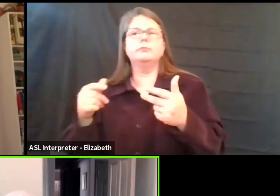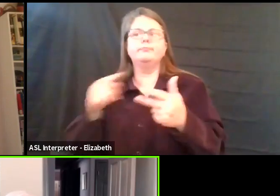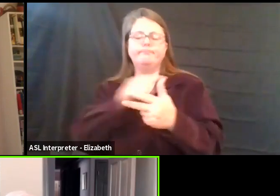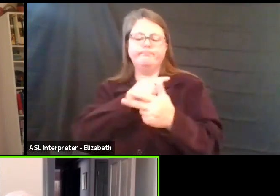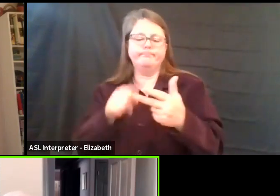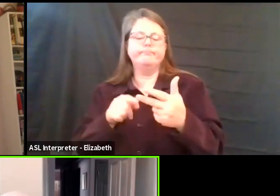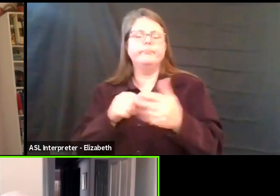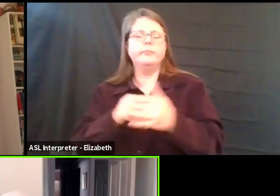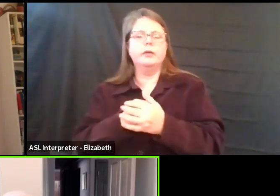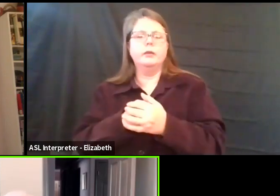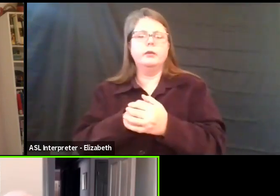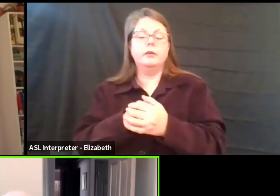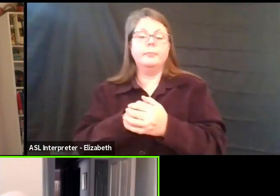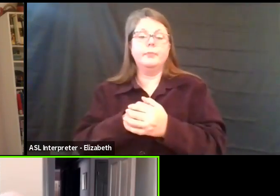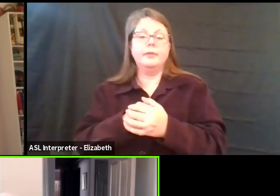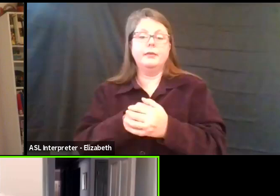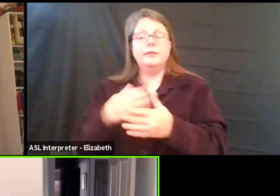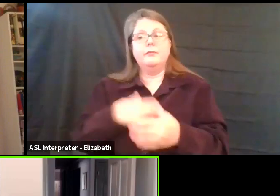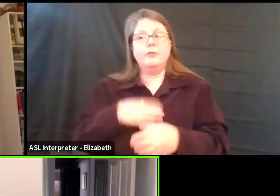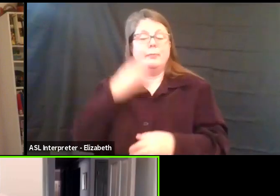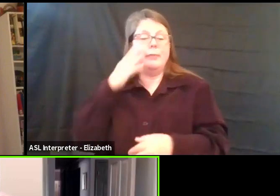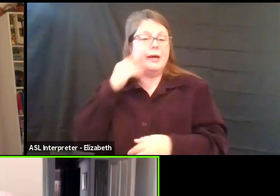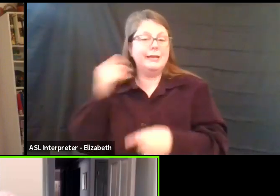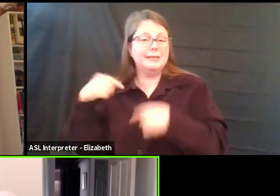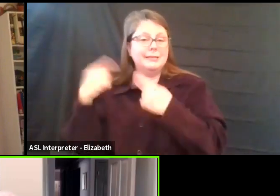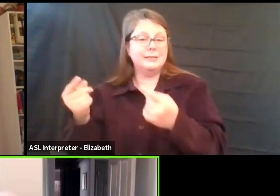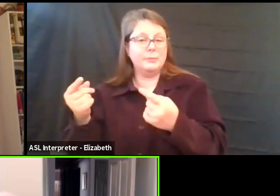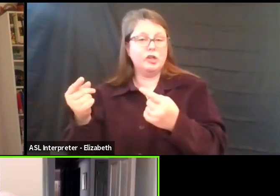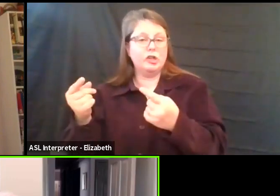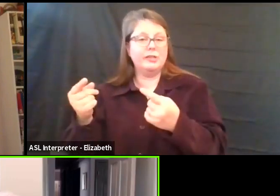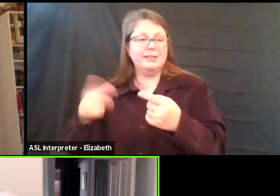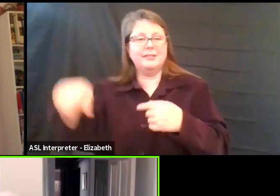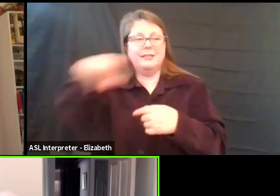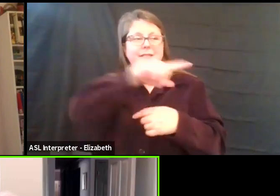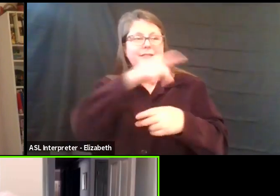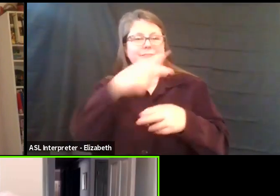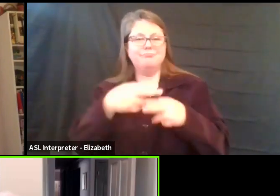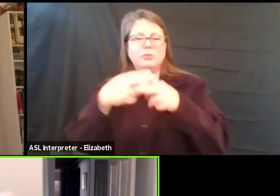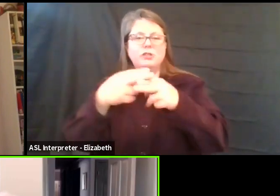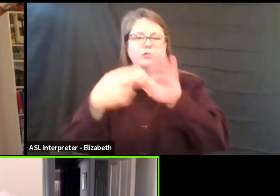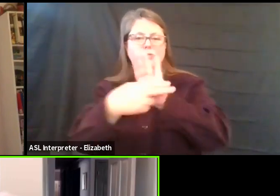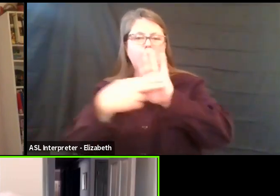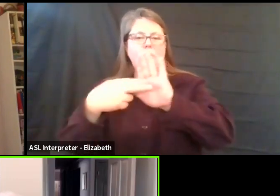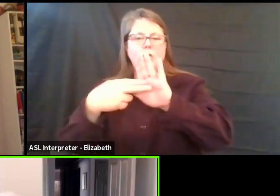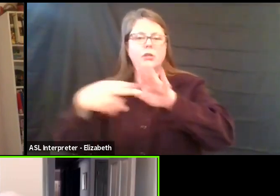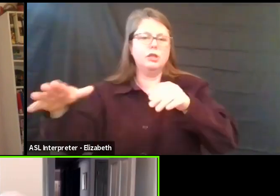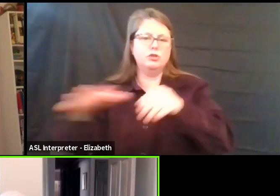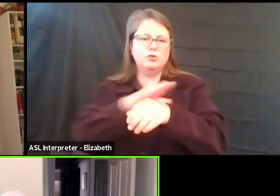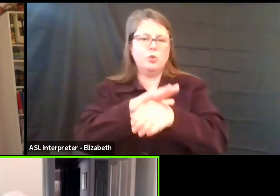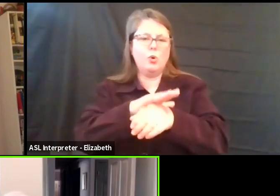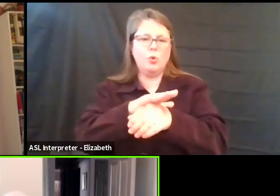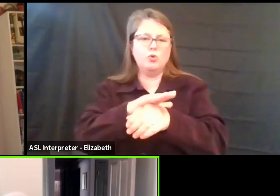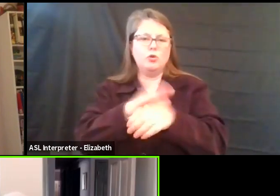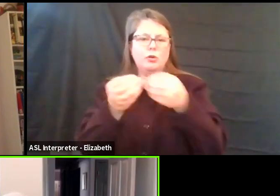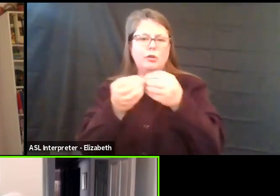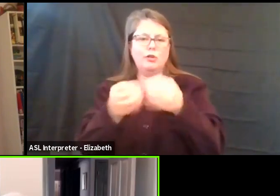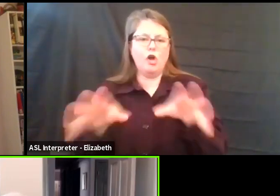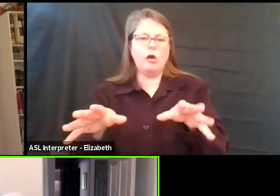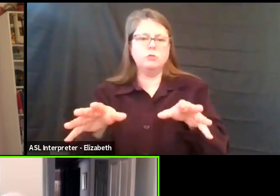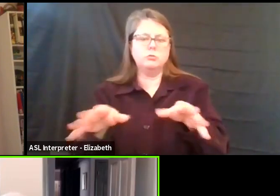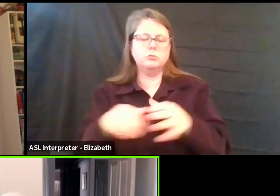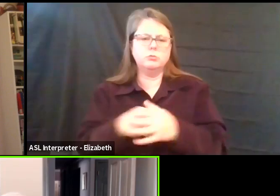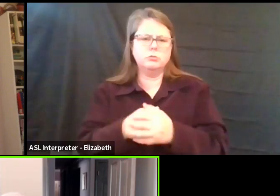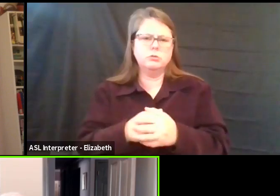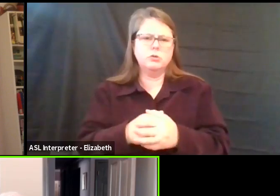So it's not like you're spending 6 months trying to get your house rebuilt, if that's an apt comparison for